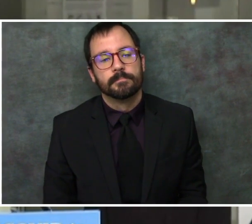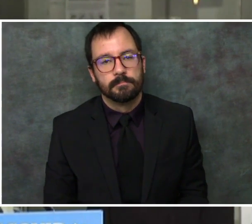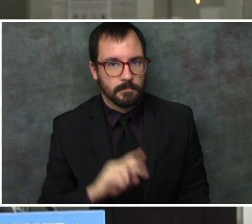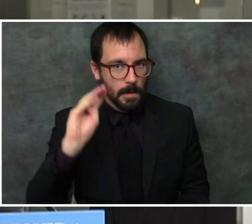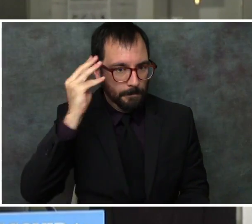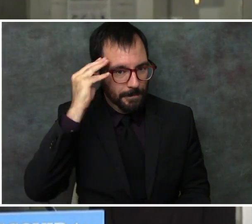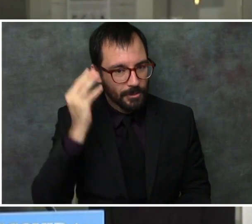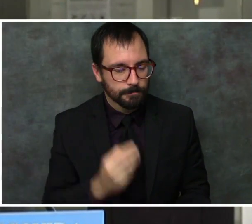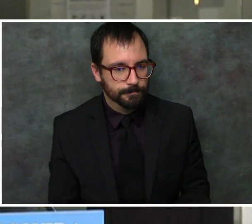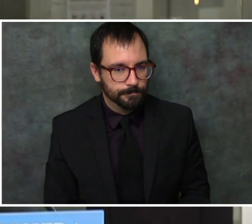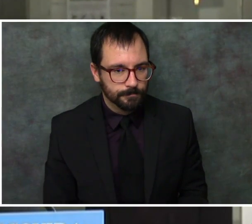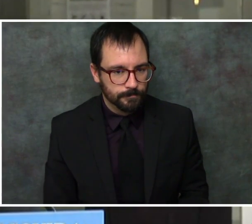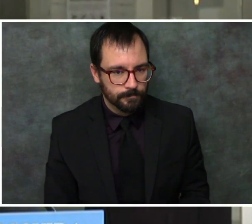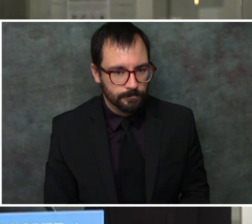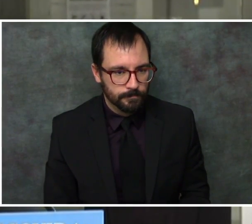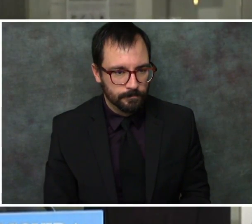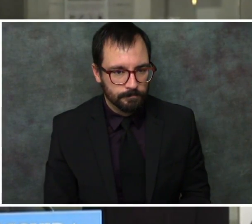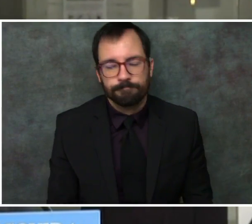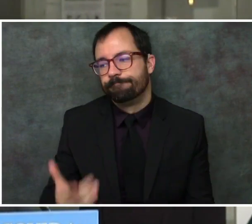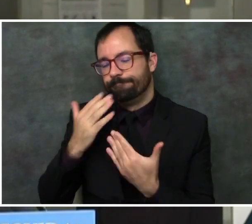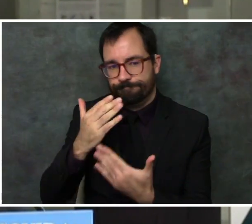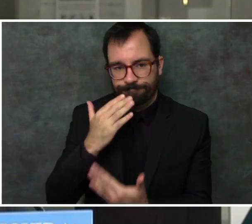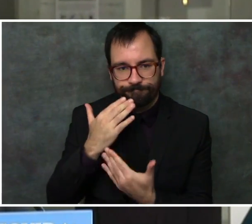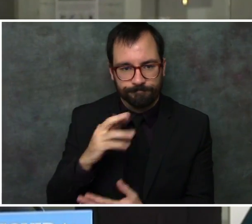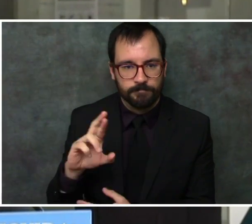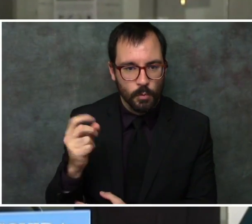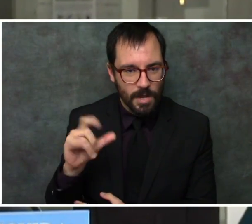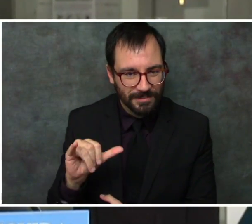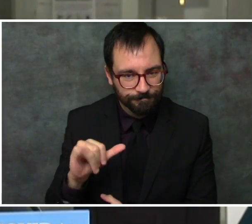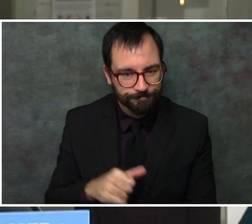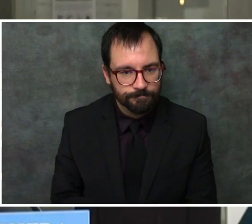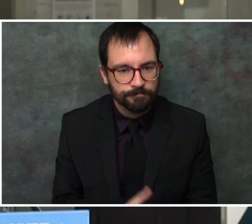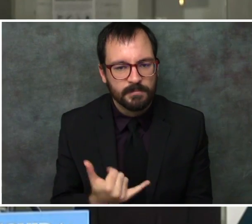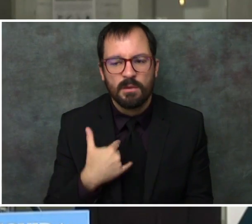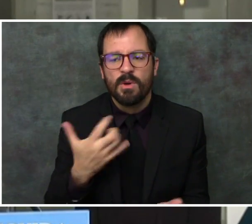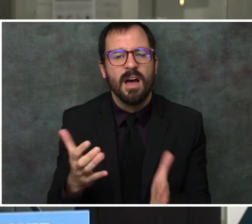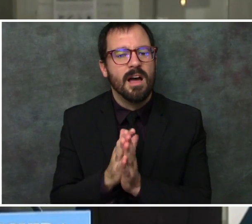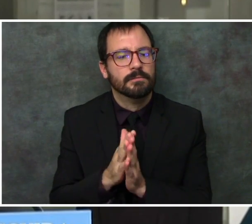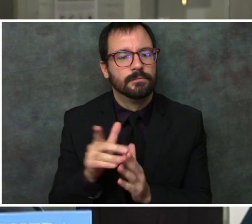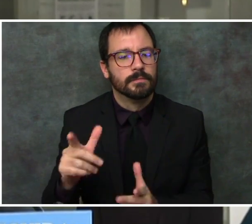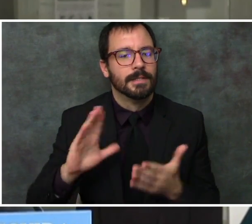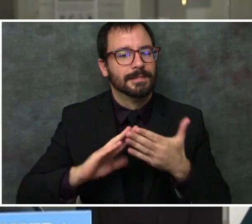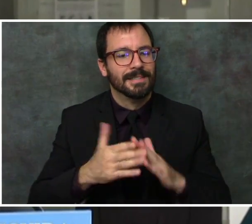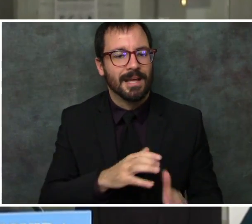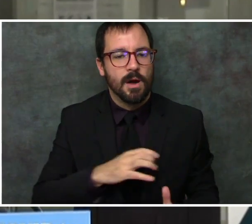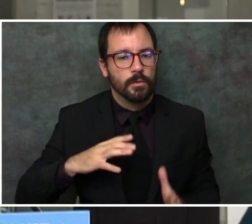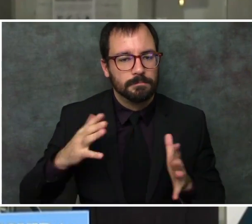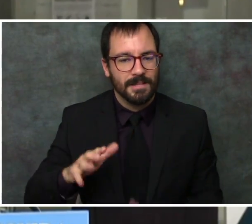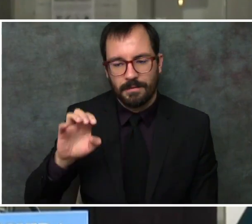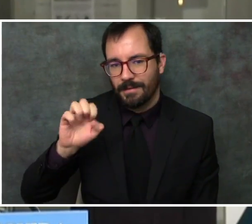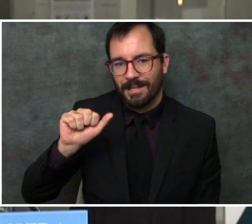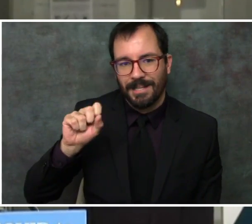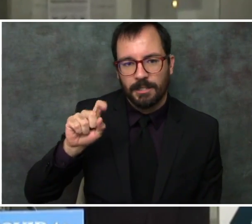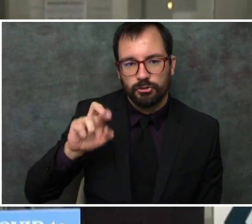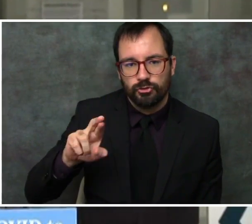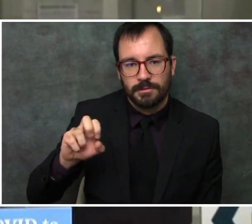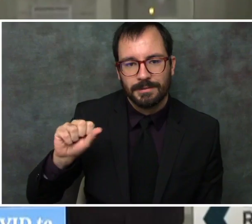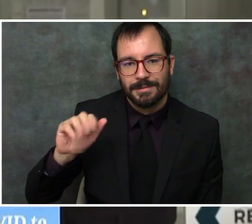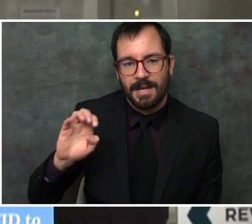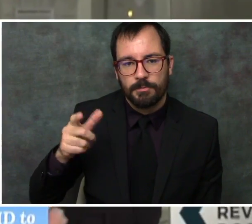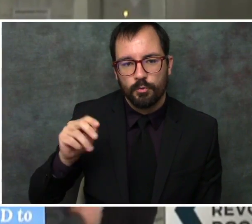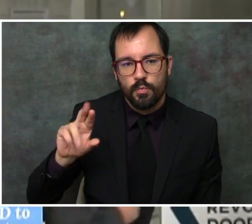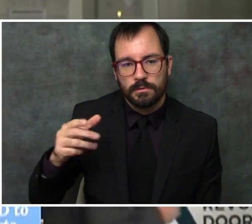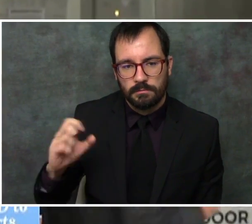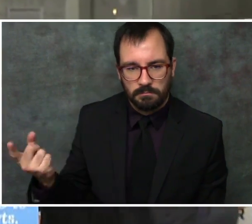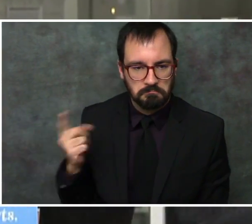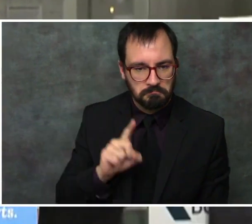Thanks, Roxanne. And now I'm going to ask City Councilman Issa Asabi George to come up and say a few words about our most vulnerable families.